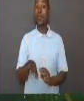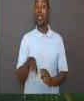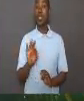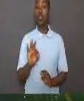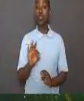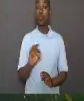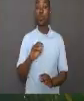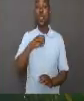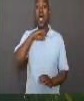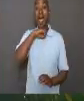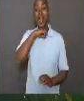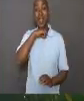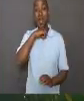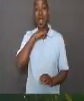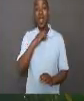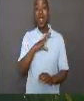and pork.